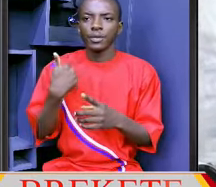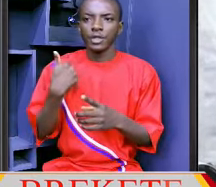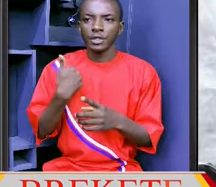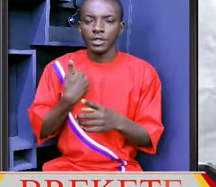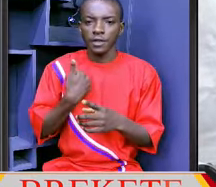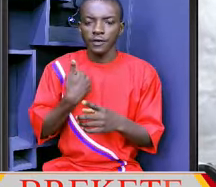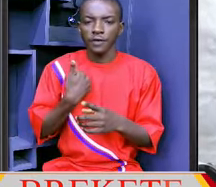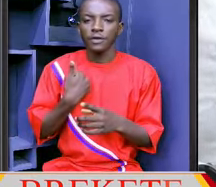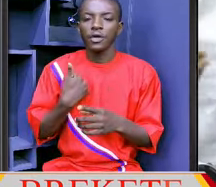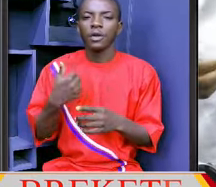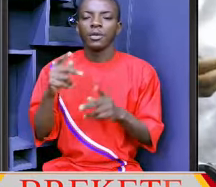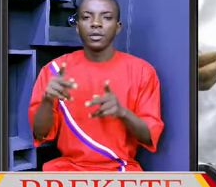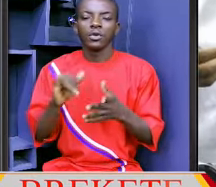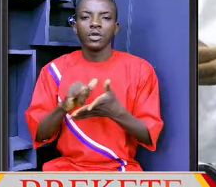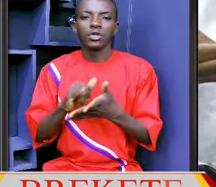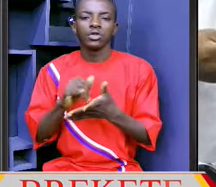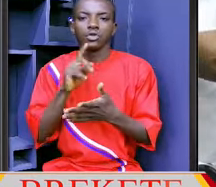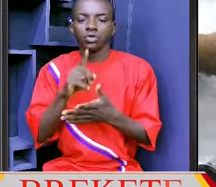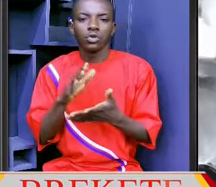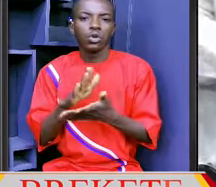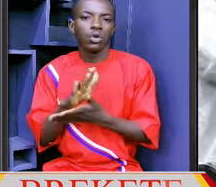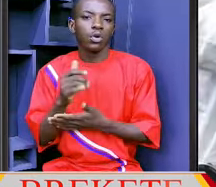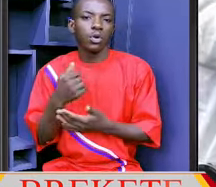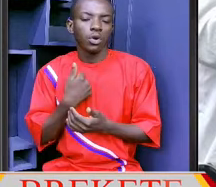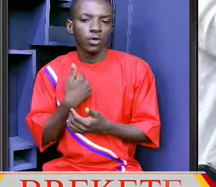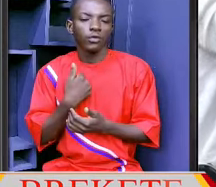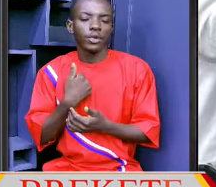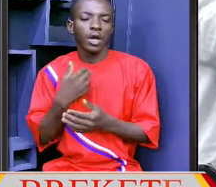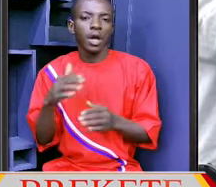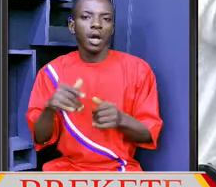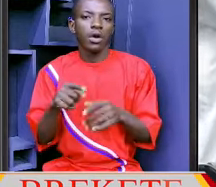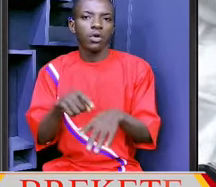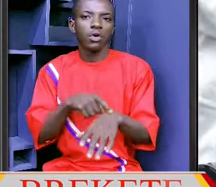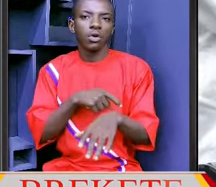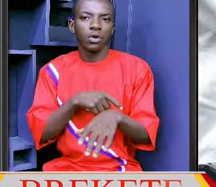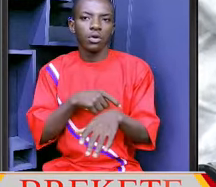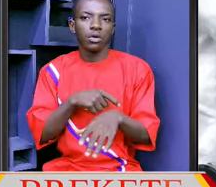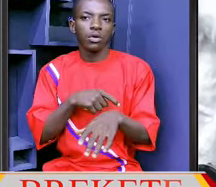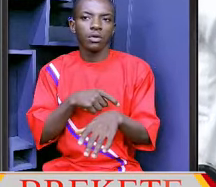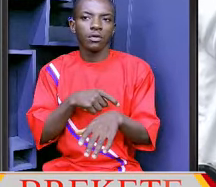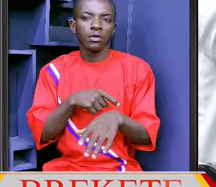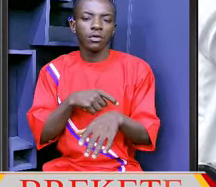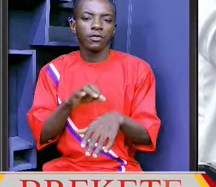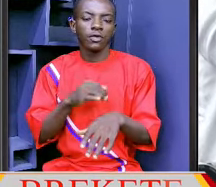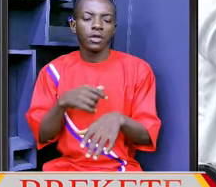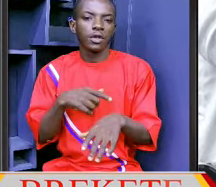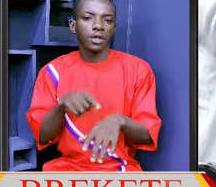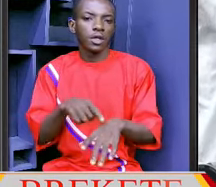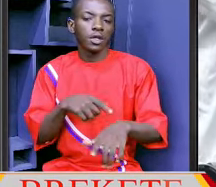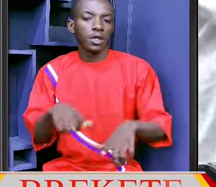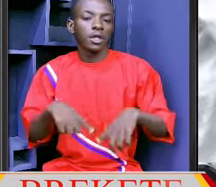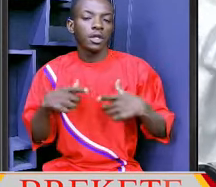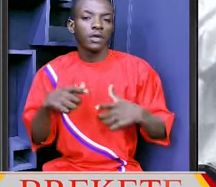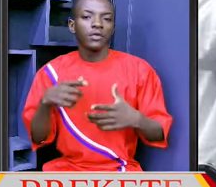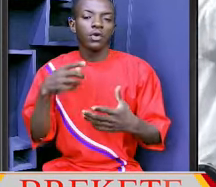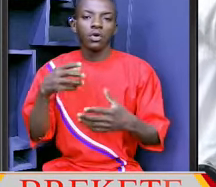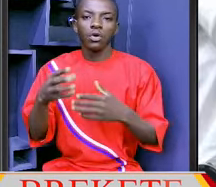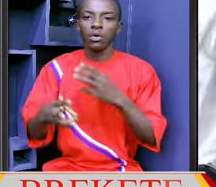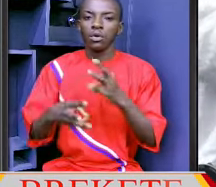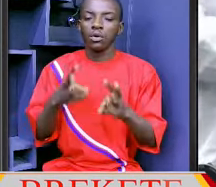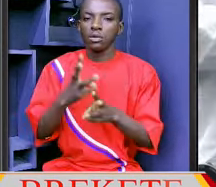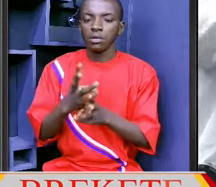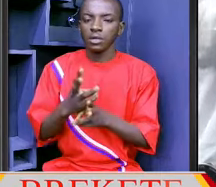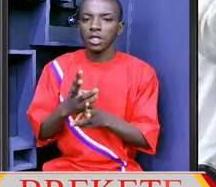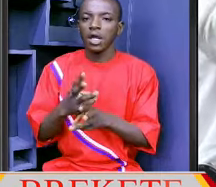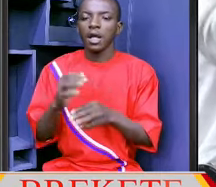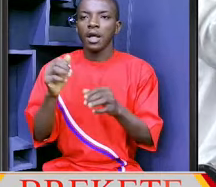and people will truly love me. Now, okay, how long has he lived on earth? How well has he